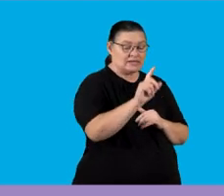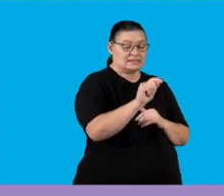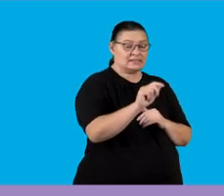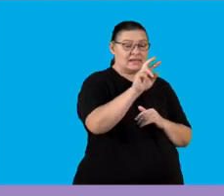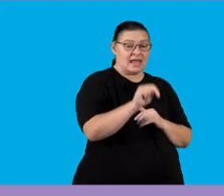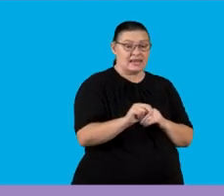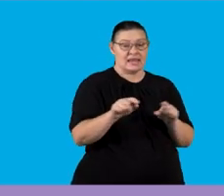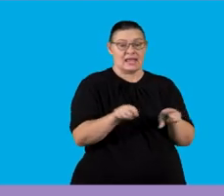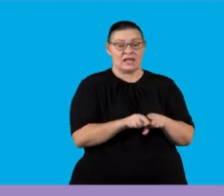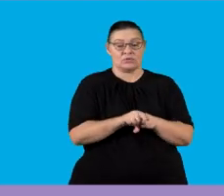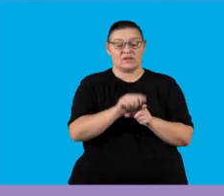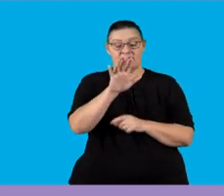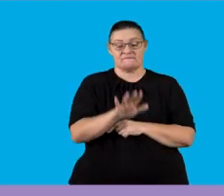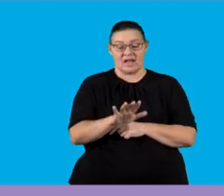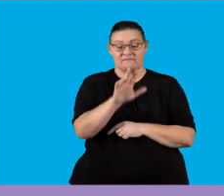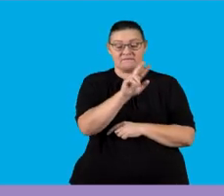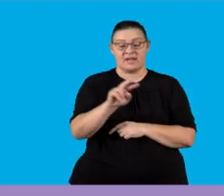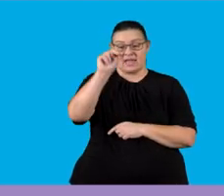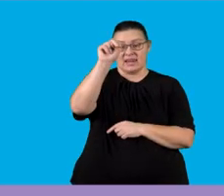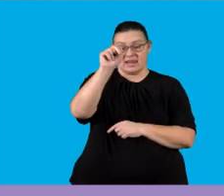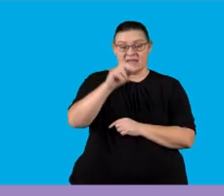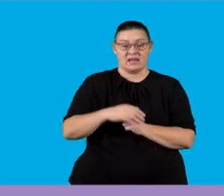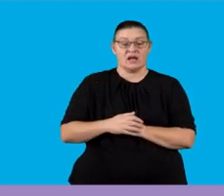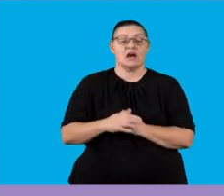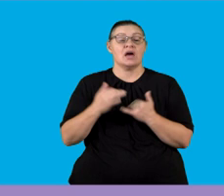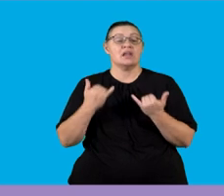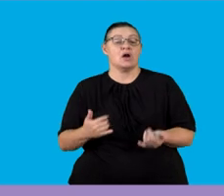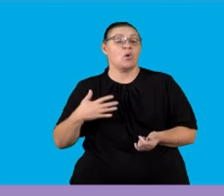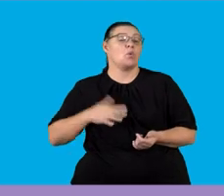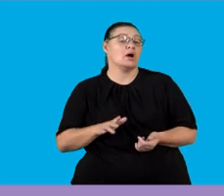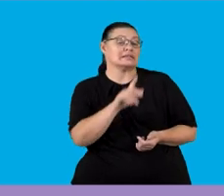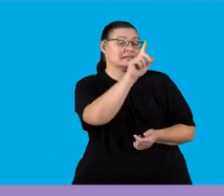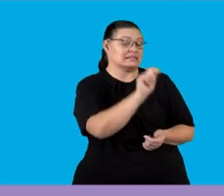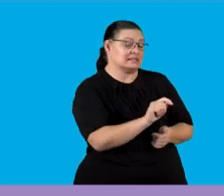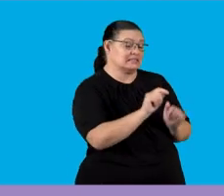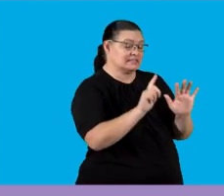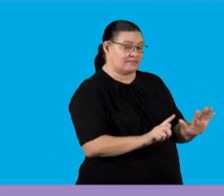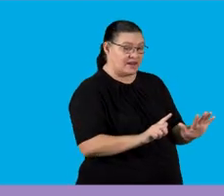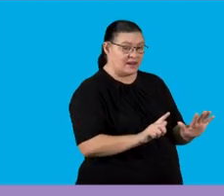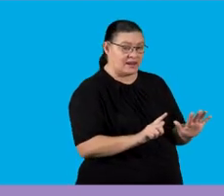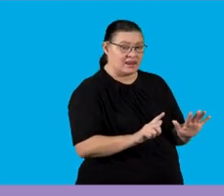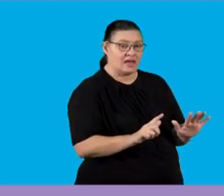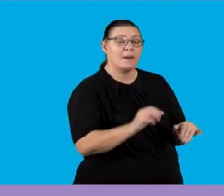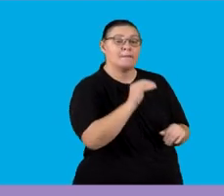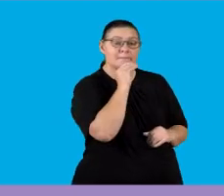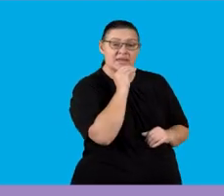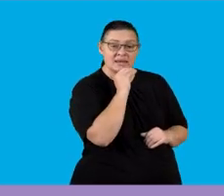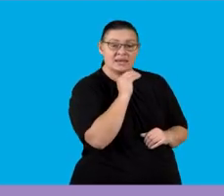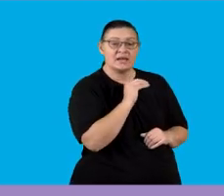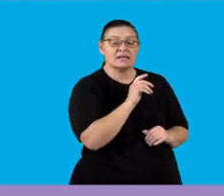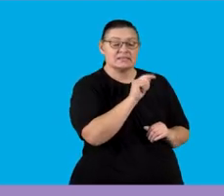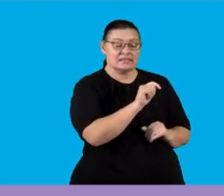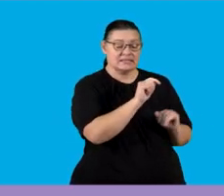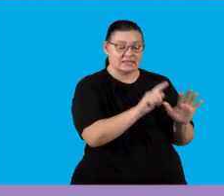going to say 5 exponent 7. So we are going to say 5 exponent 7.